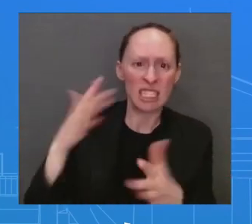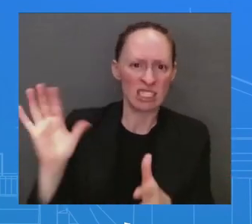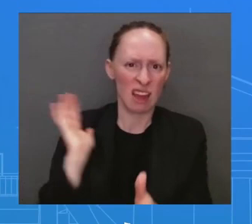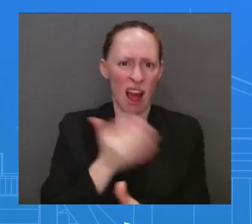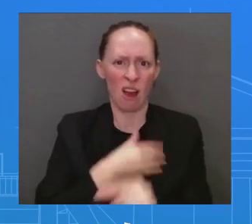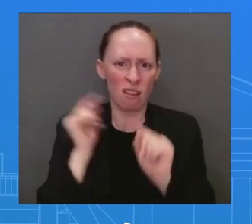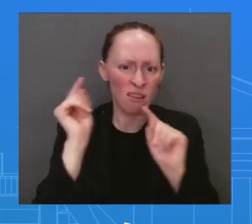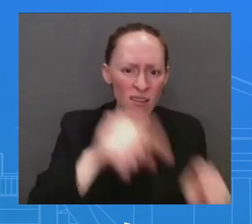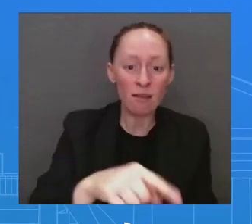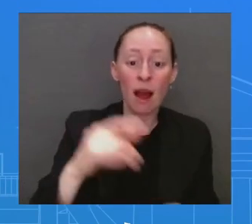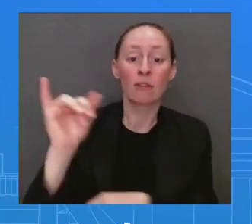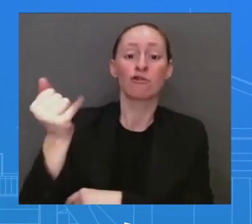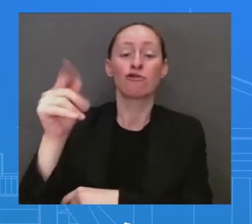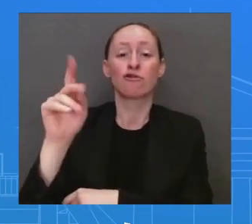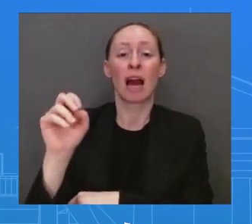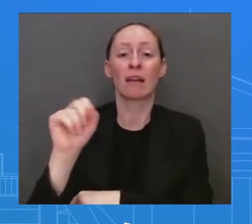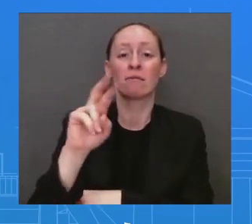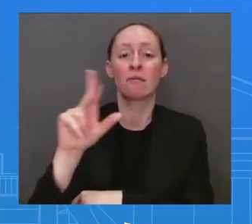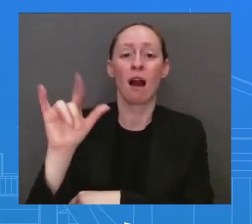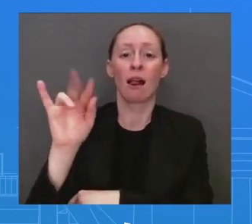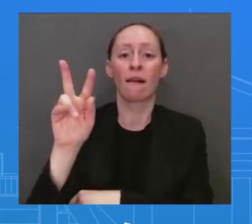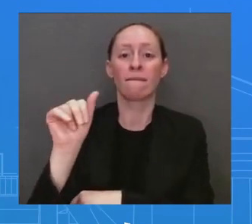this week with their Foreign Minister, Wang Yi.